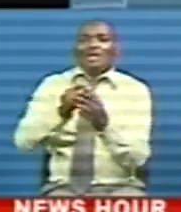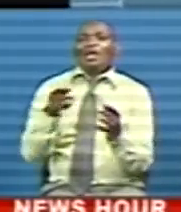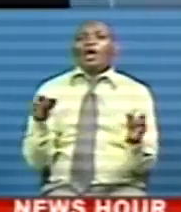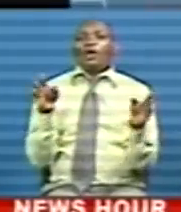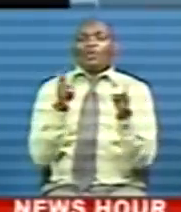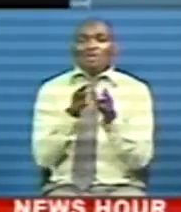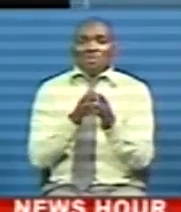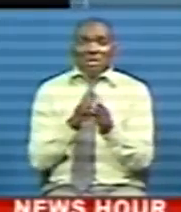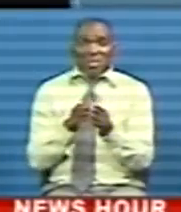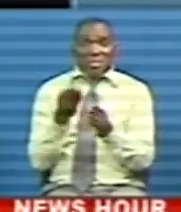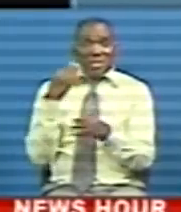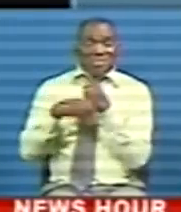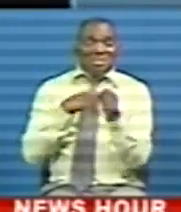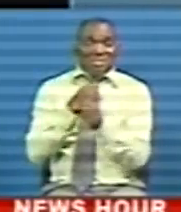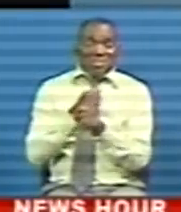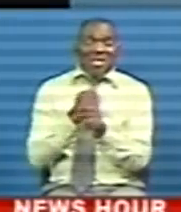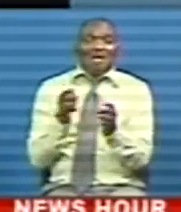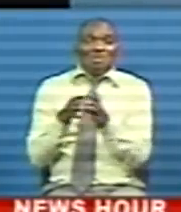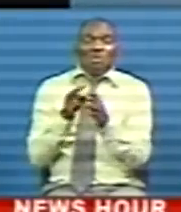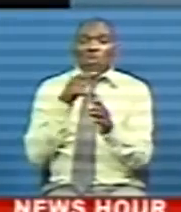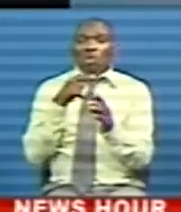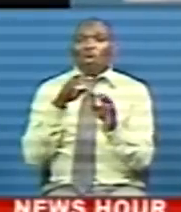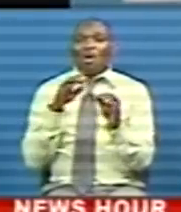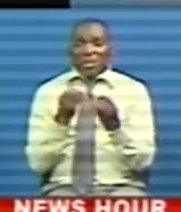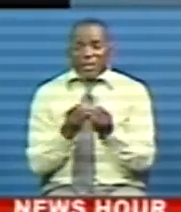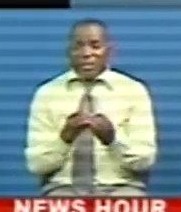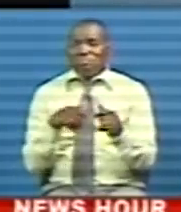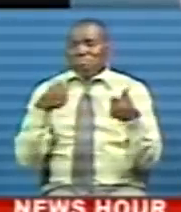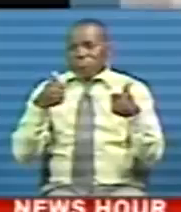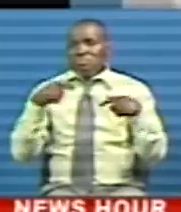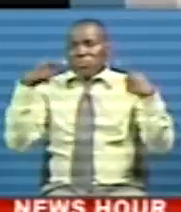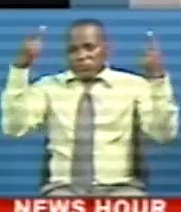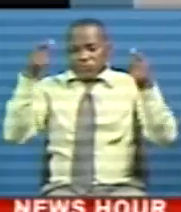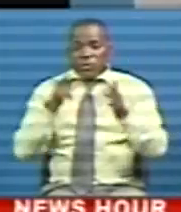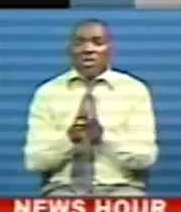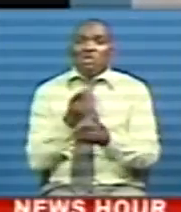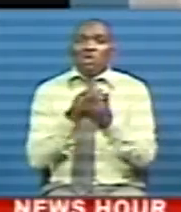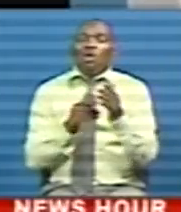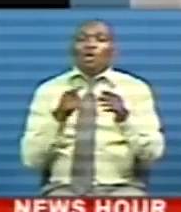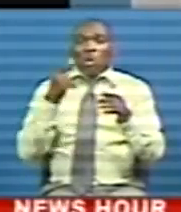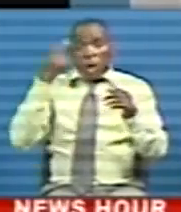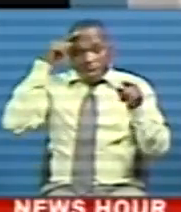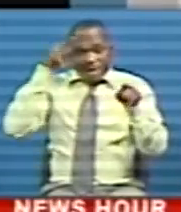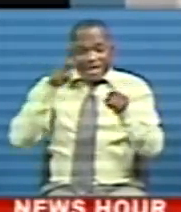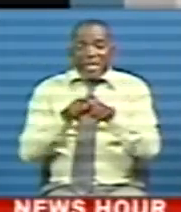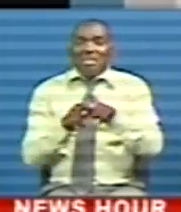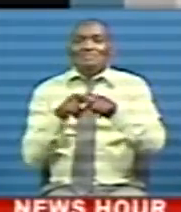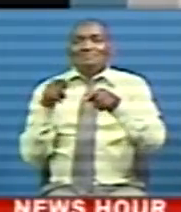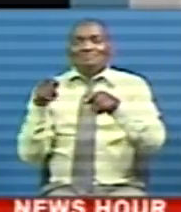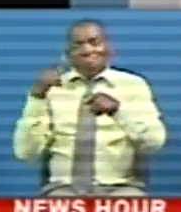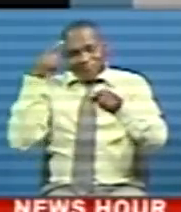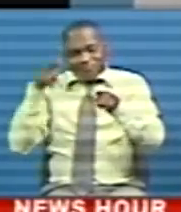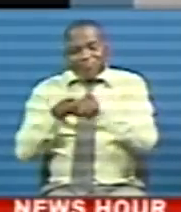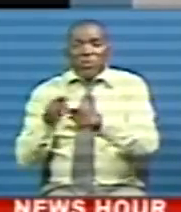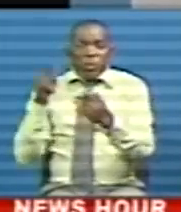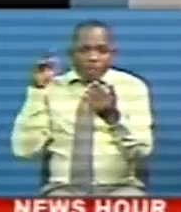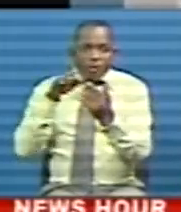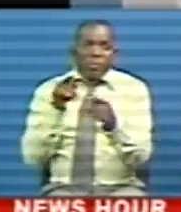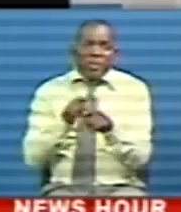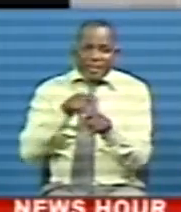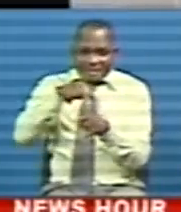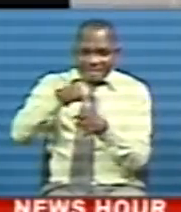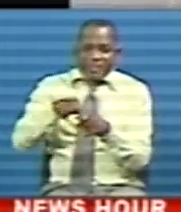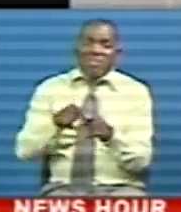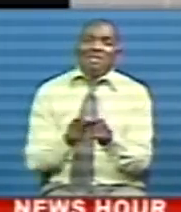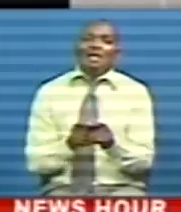conference. Last year's conference, according to organizers, was very successful. Some oil deals were struck, and they are hoping that this